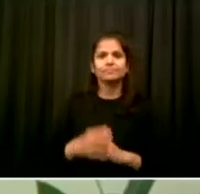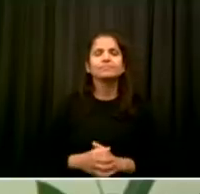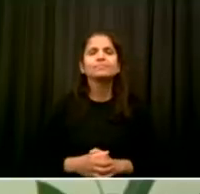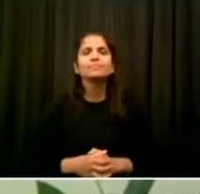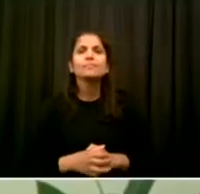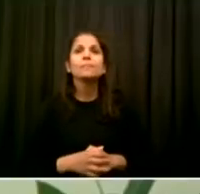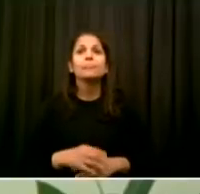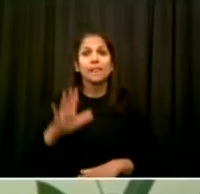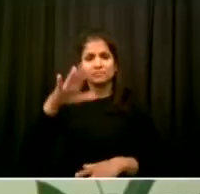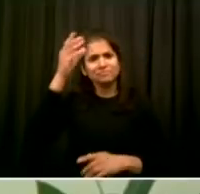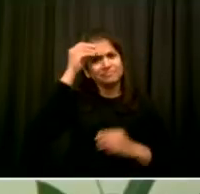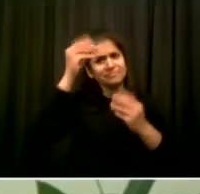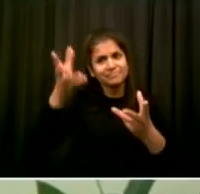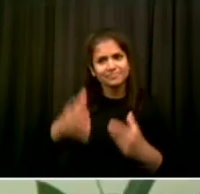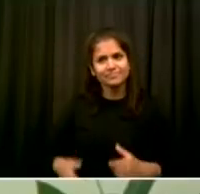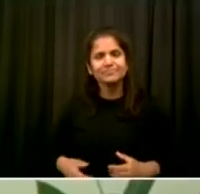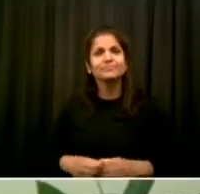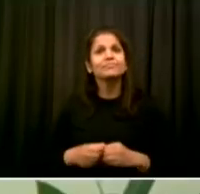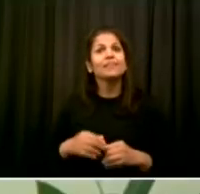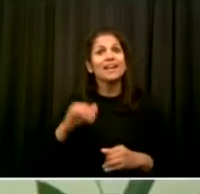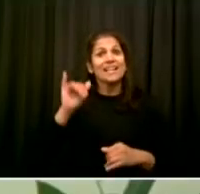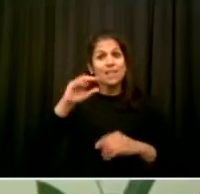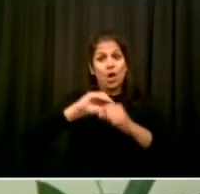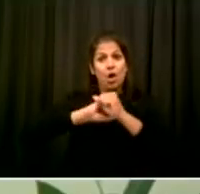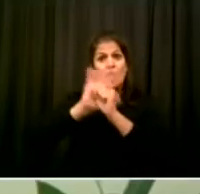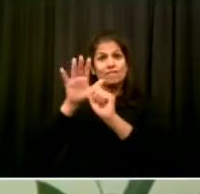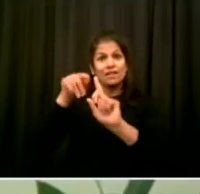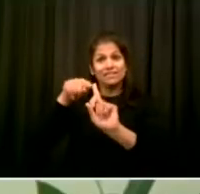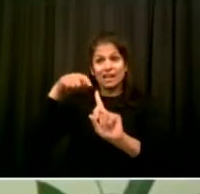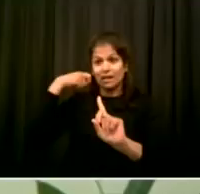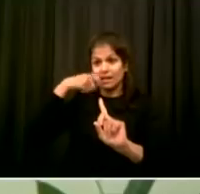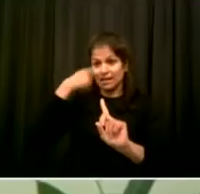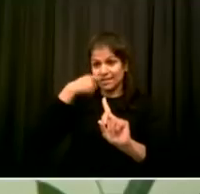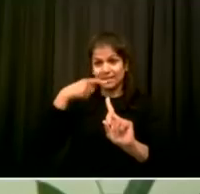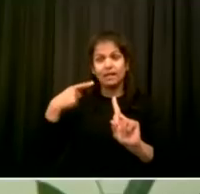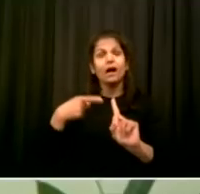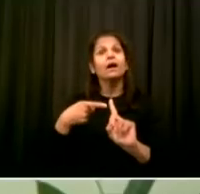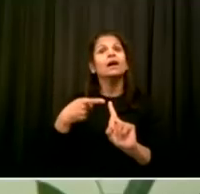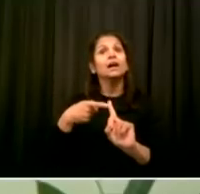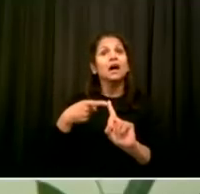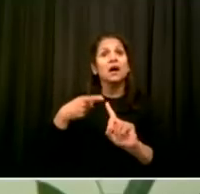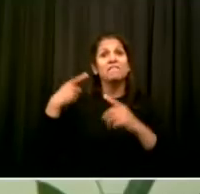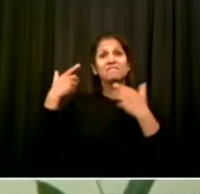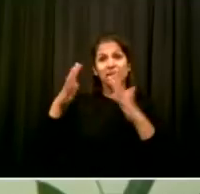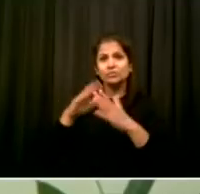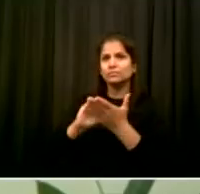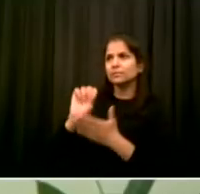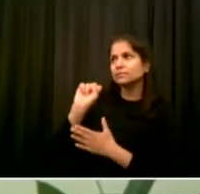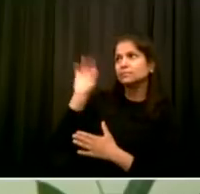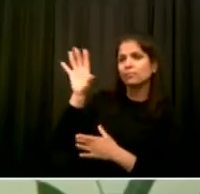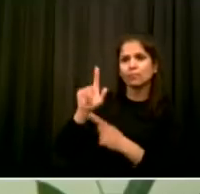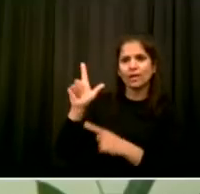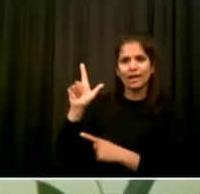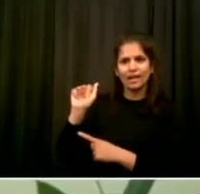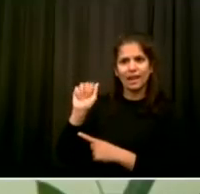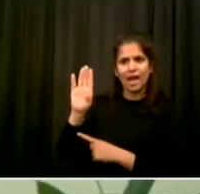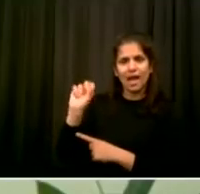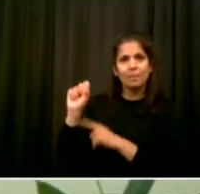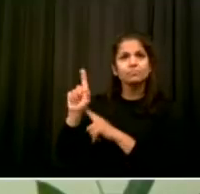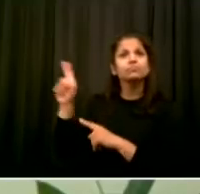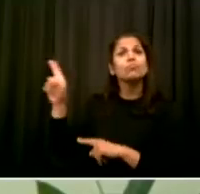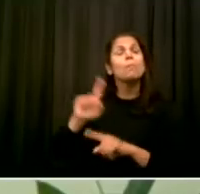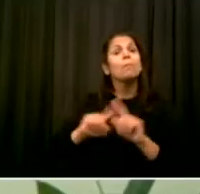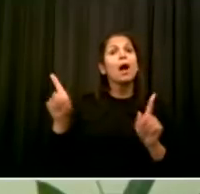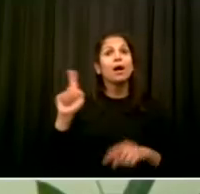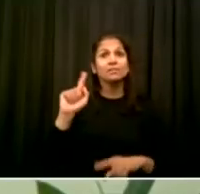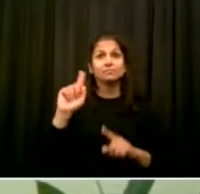back. If you're symptomatic and your doctor believes that you keep your family safe by either self-separating at home or going to a hotel.